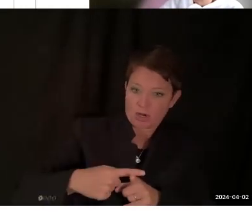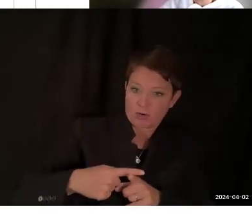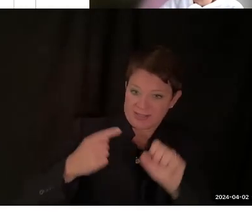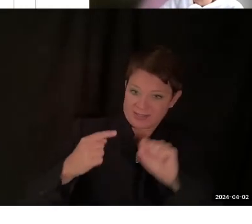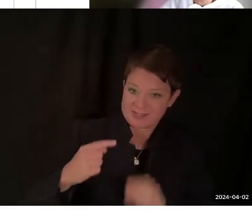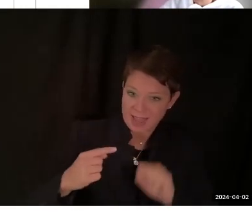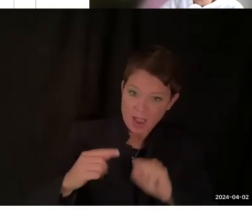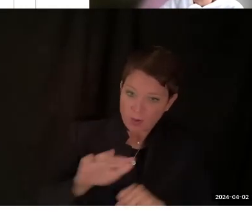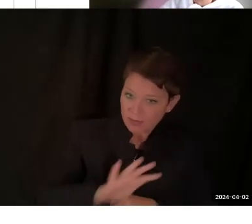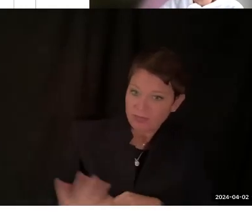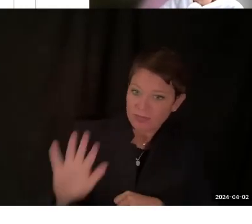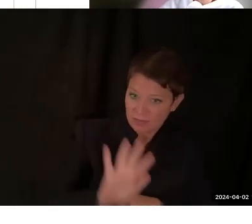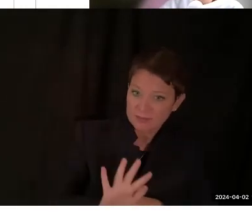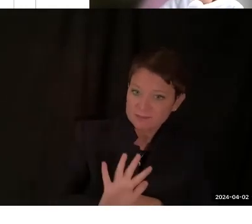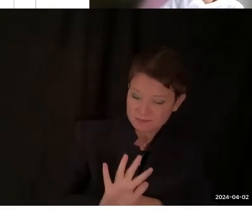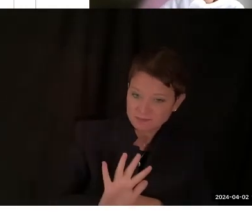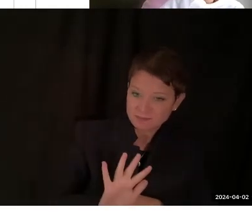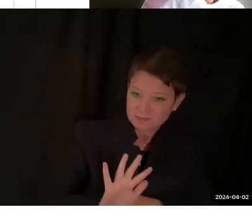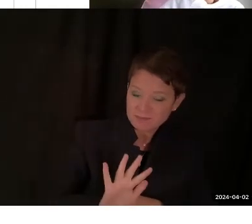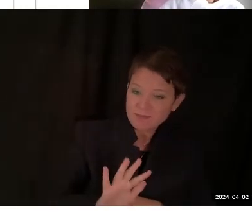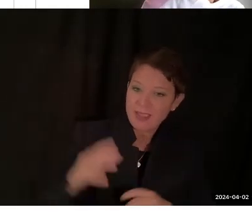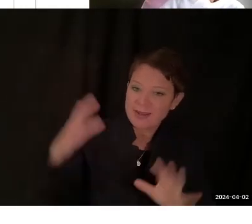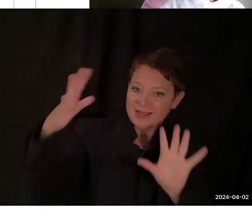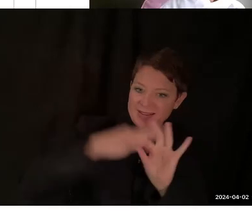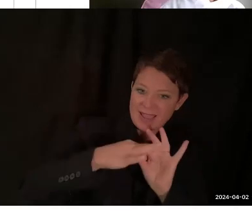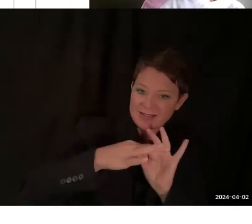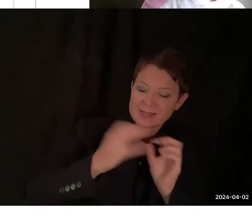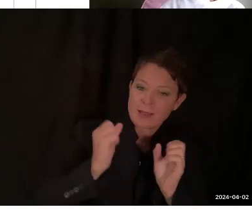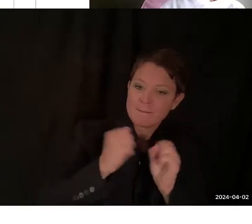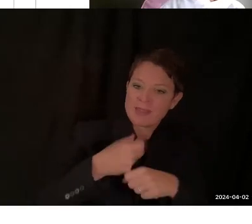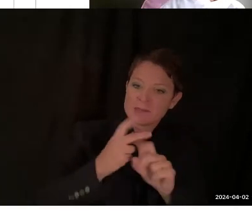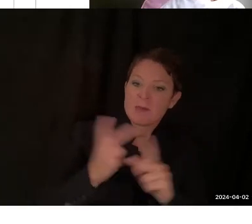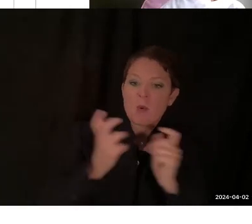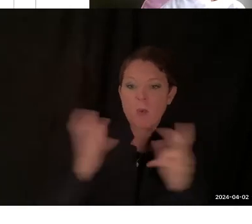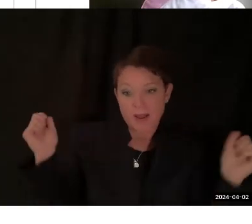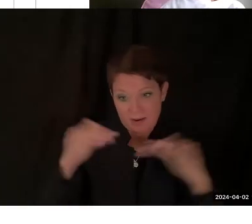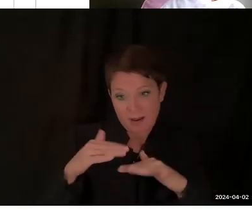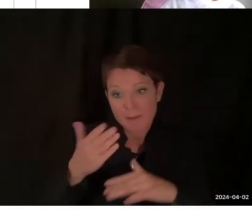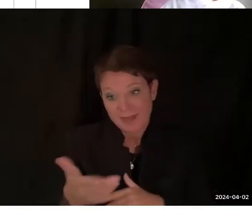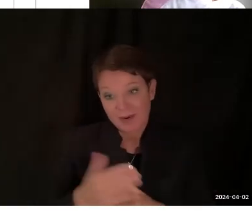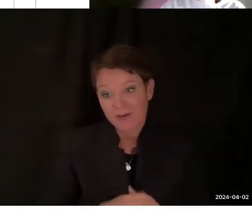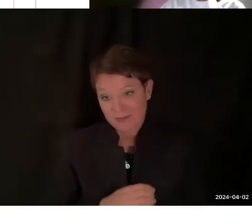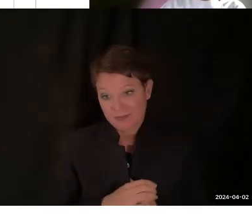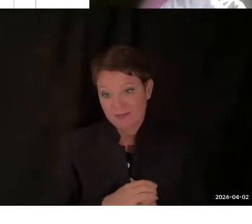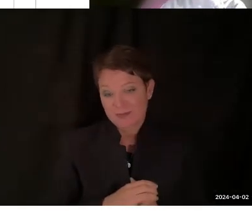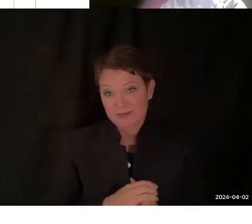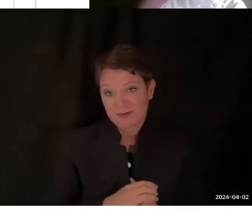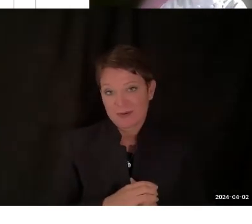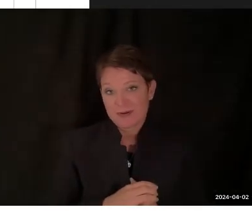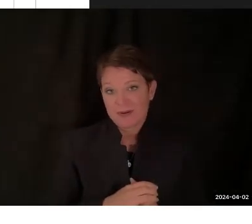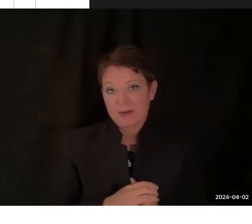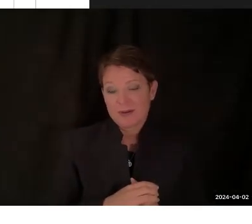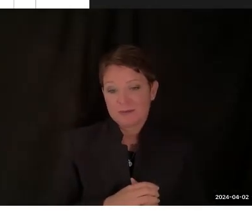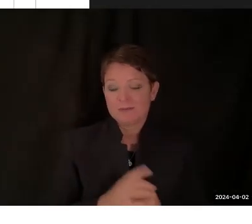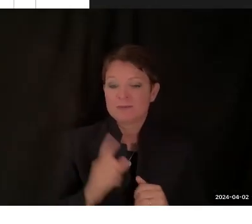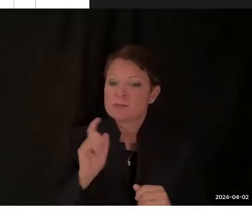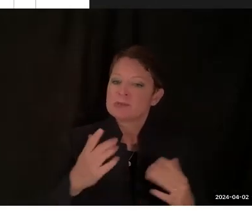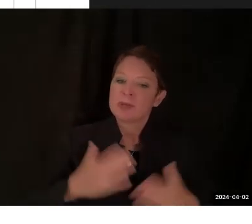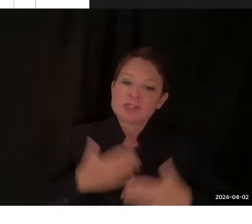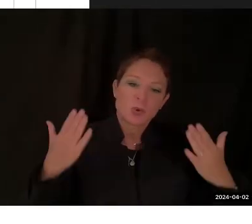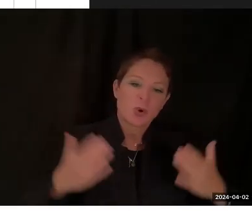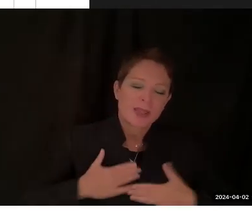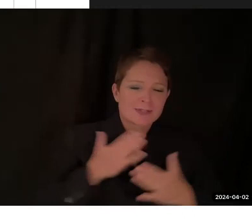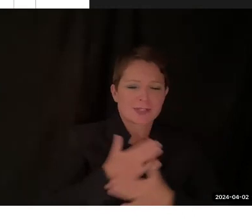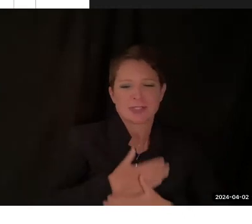south. And it really knits things together and makes people want to come as really a joyous,